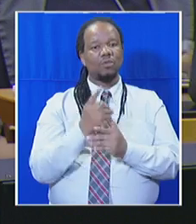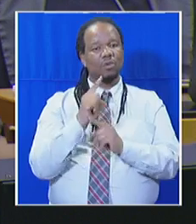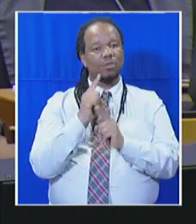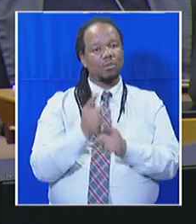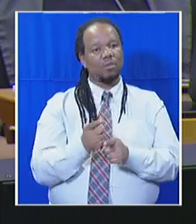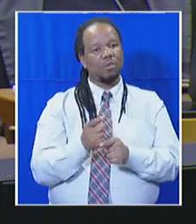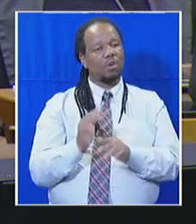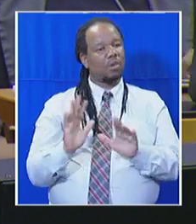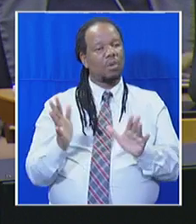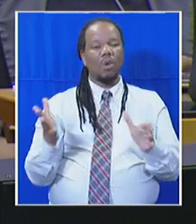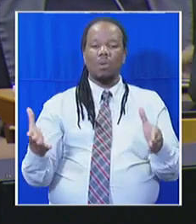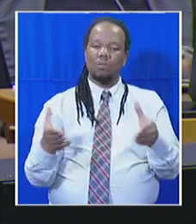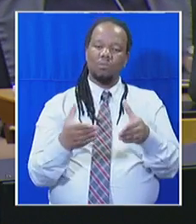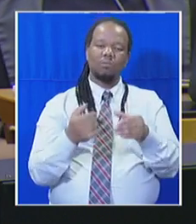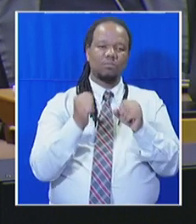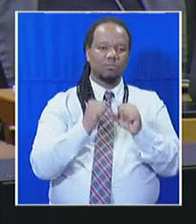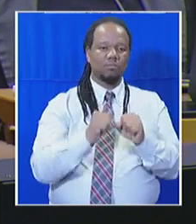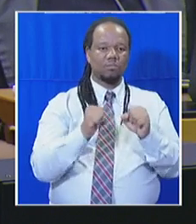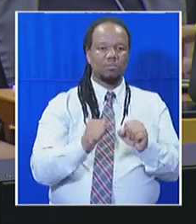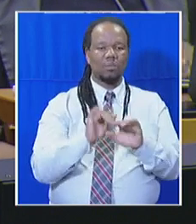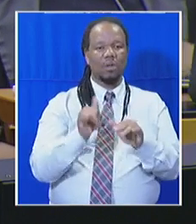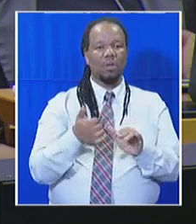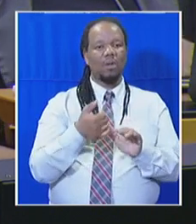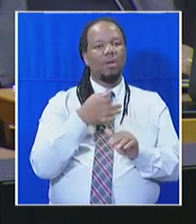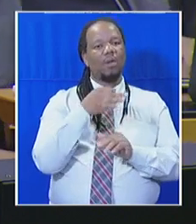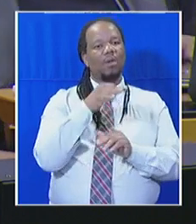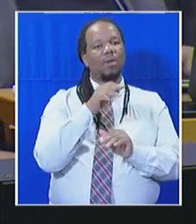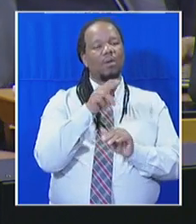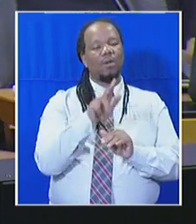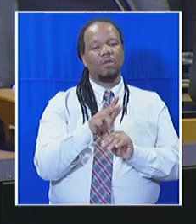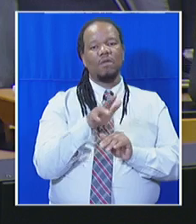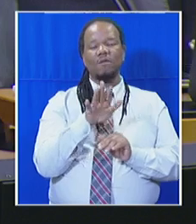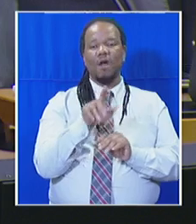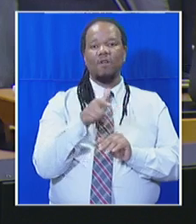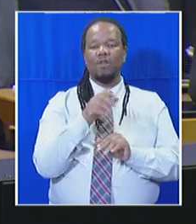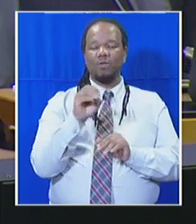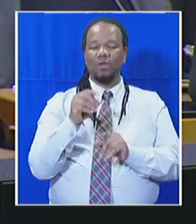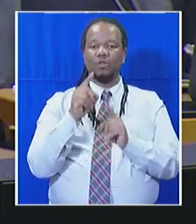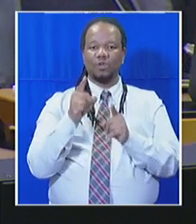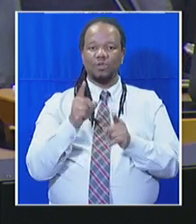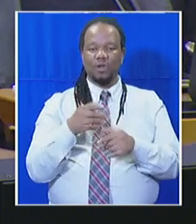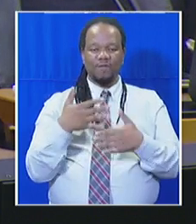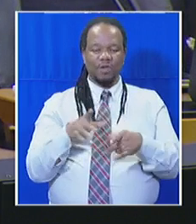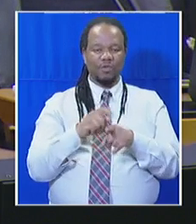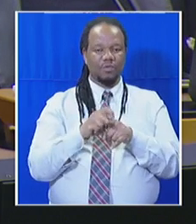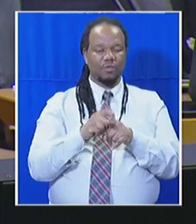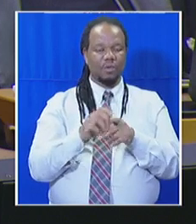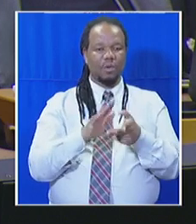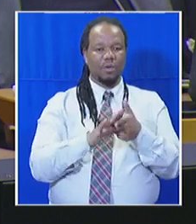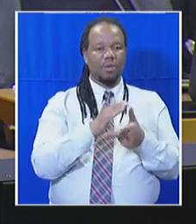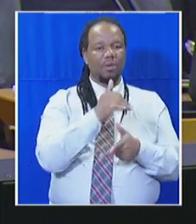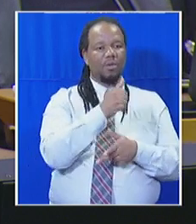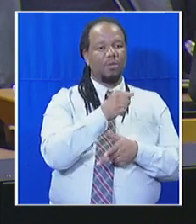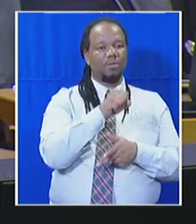this collaboration, 85,000 teachers have been trained in various teacher development programs. SATU in particular has